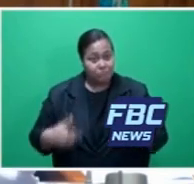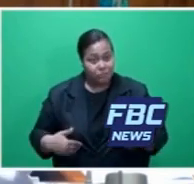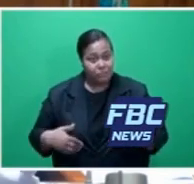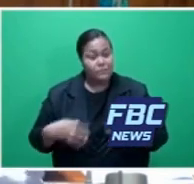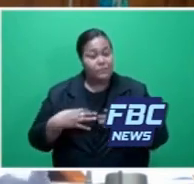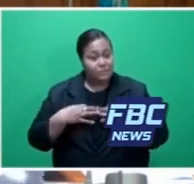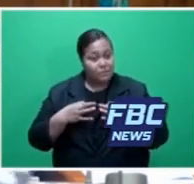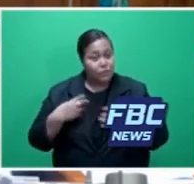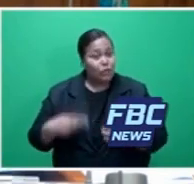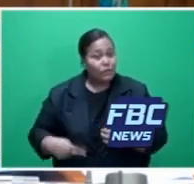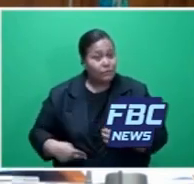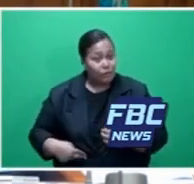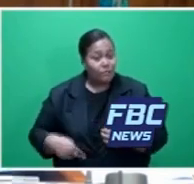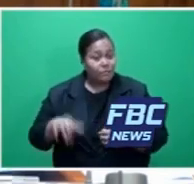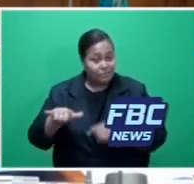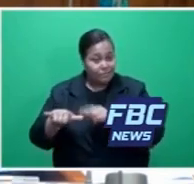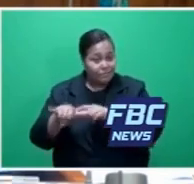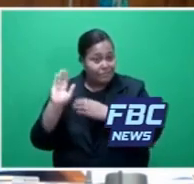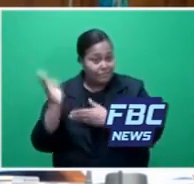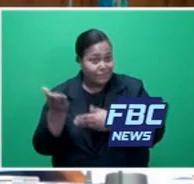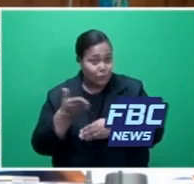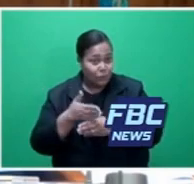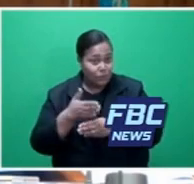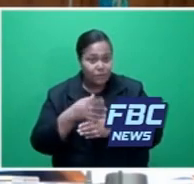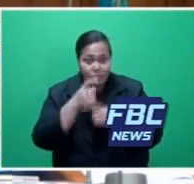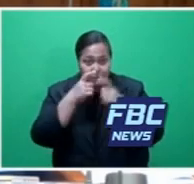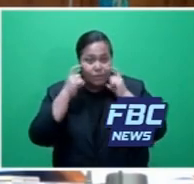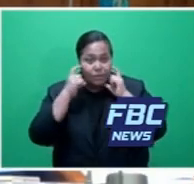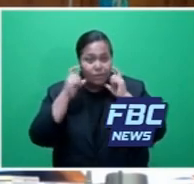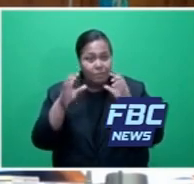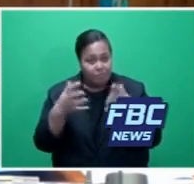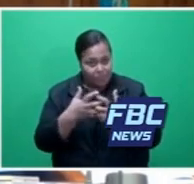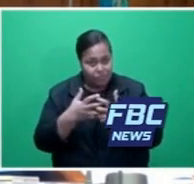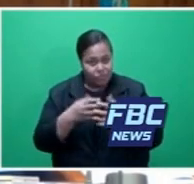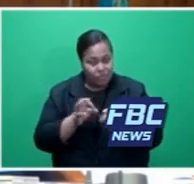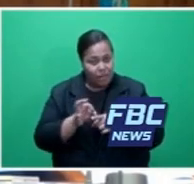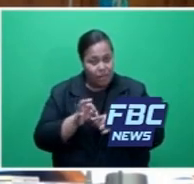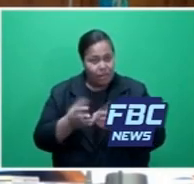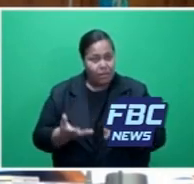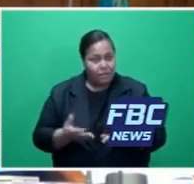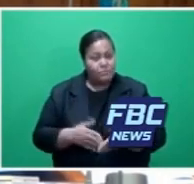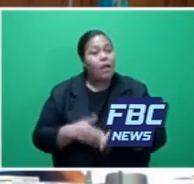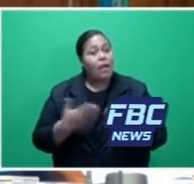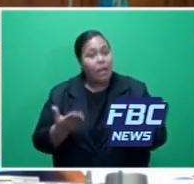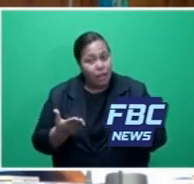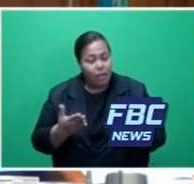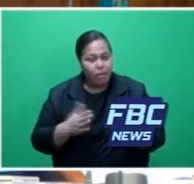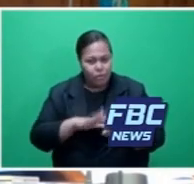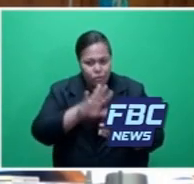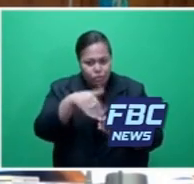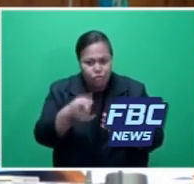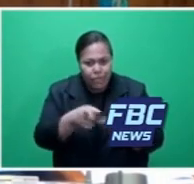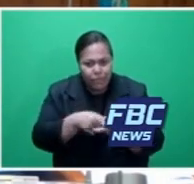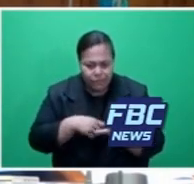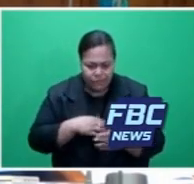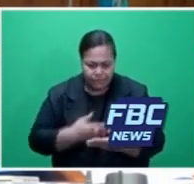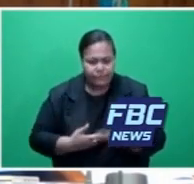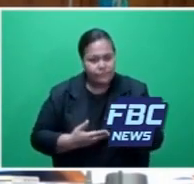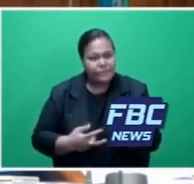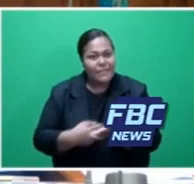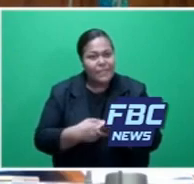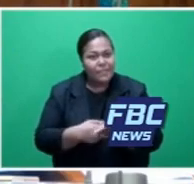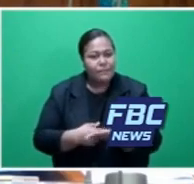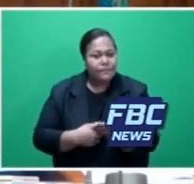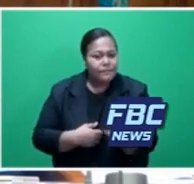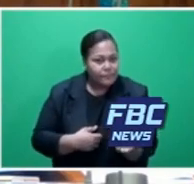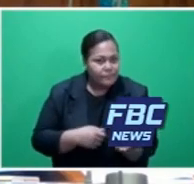is discussing those kinds of issues already. How you check in, when you check in, how long before